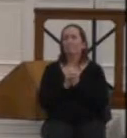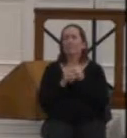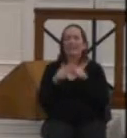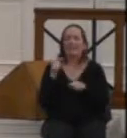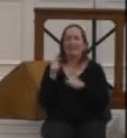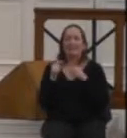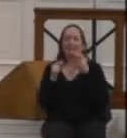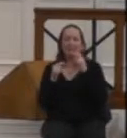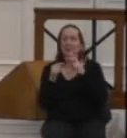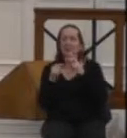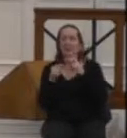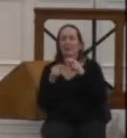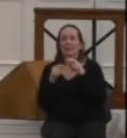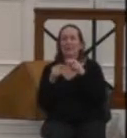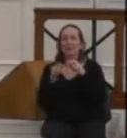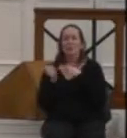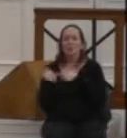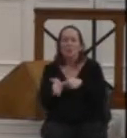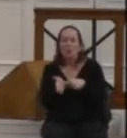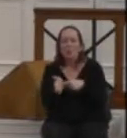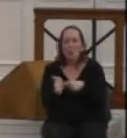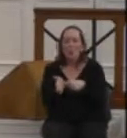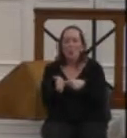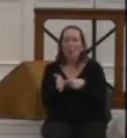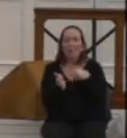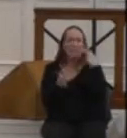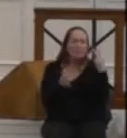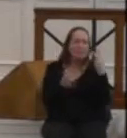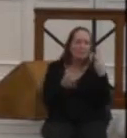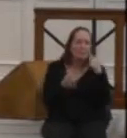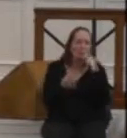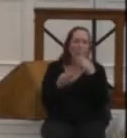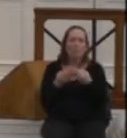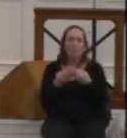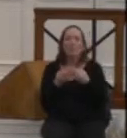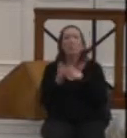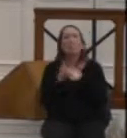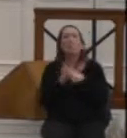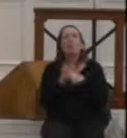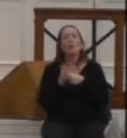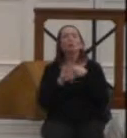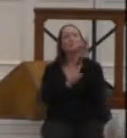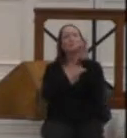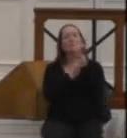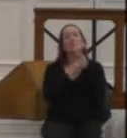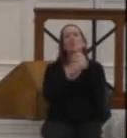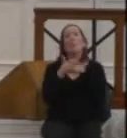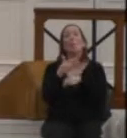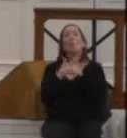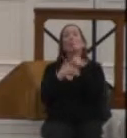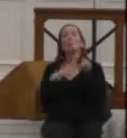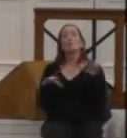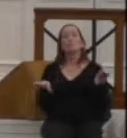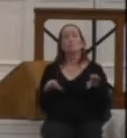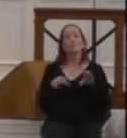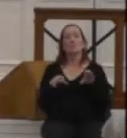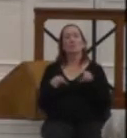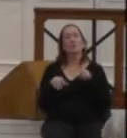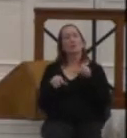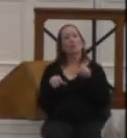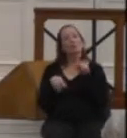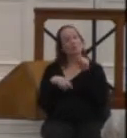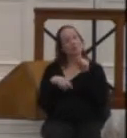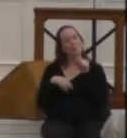I can't prove it out. It requires faith. What do you believe? You